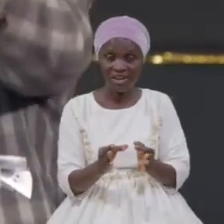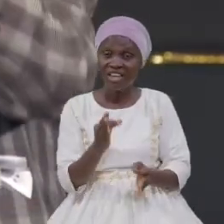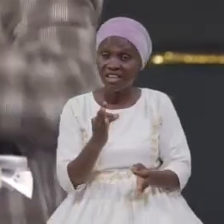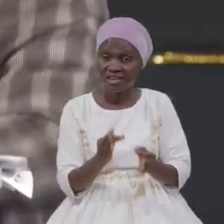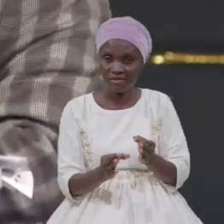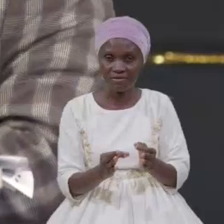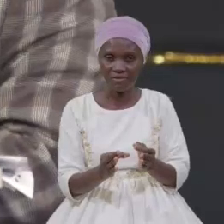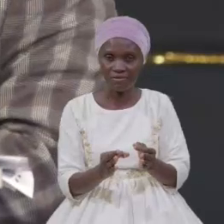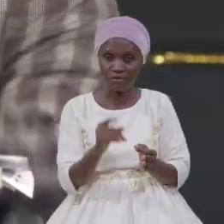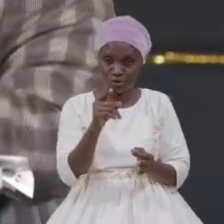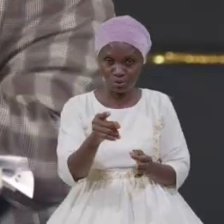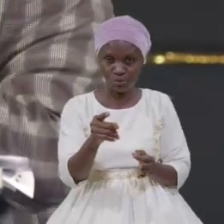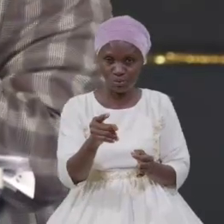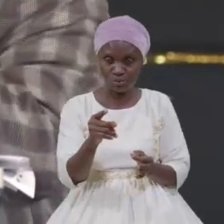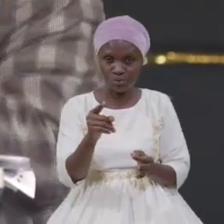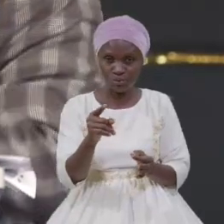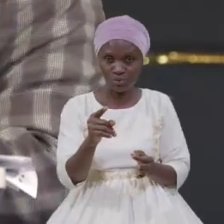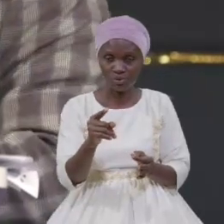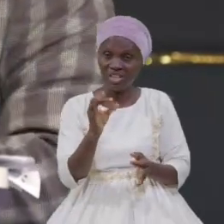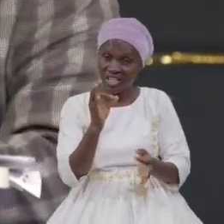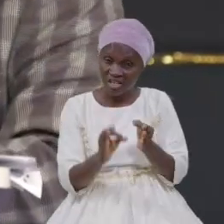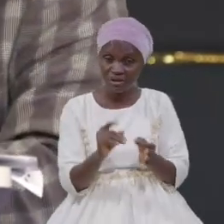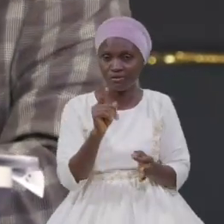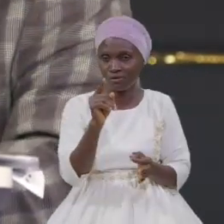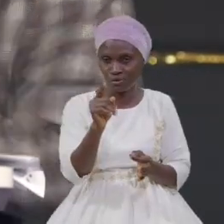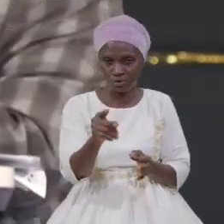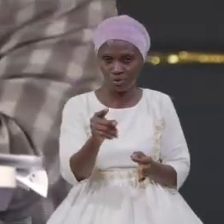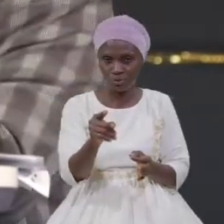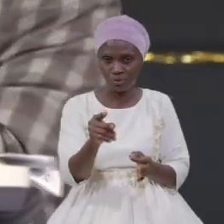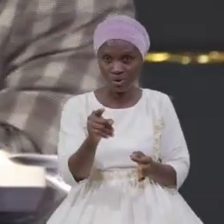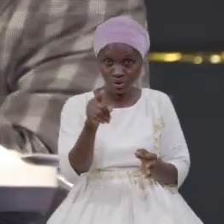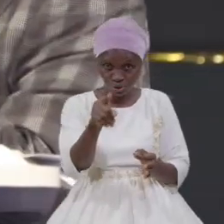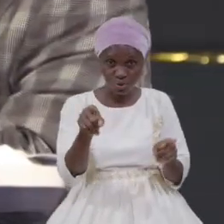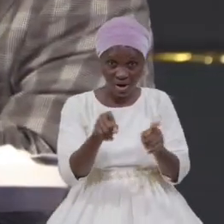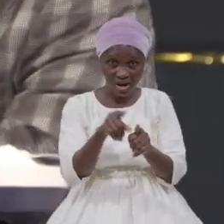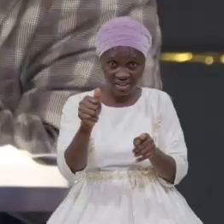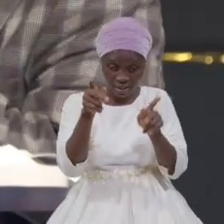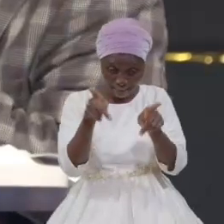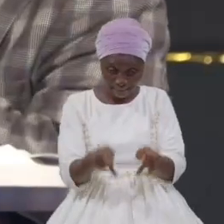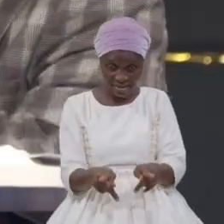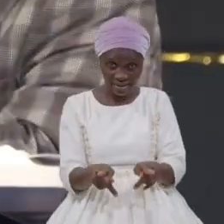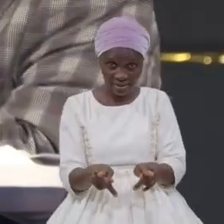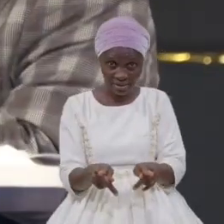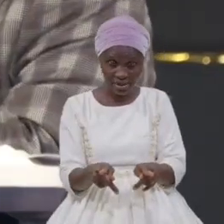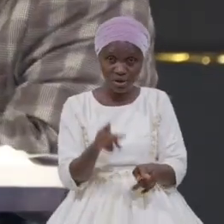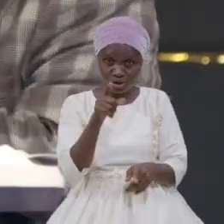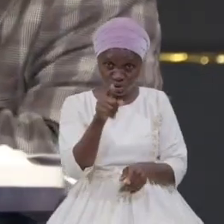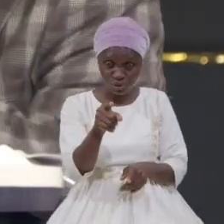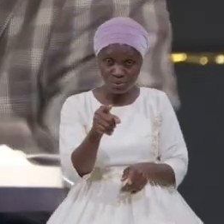you, but that means you in the singular. There is you in the plural. There's